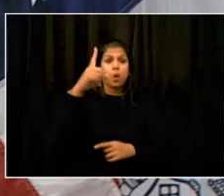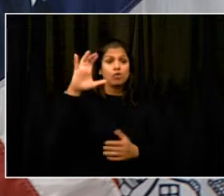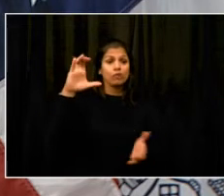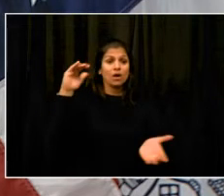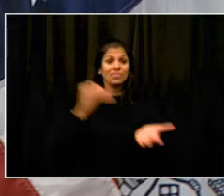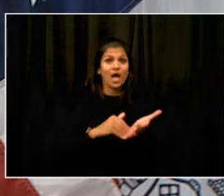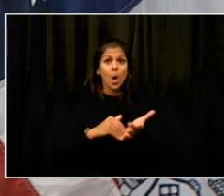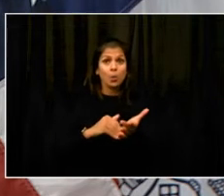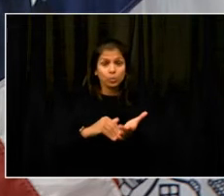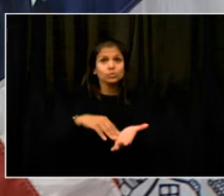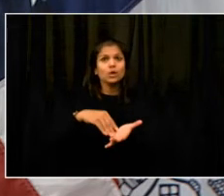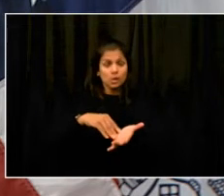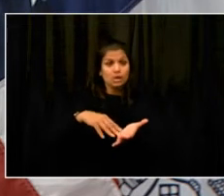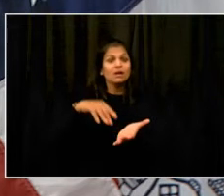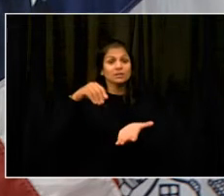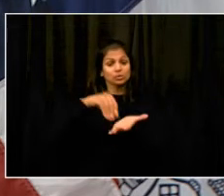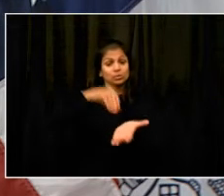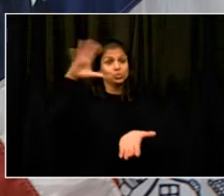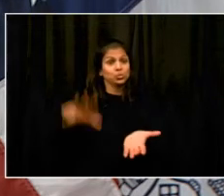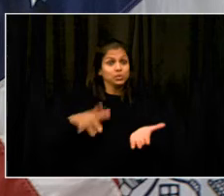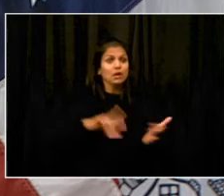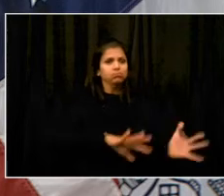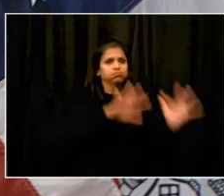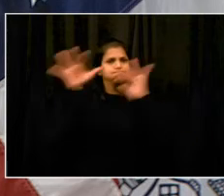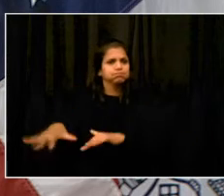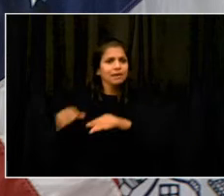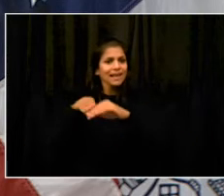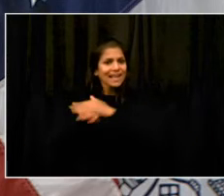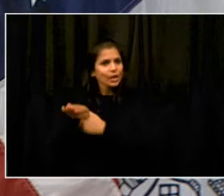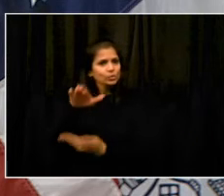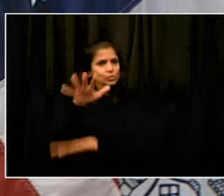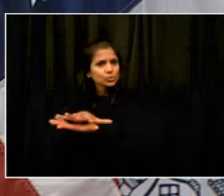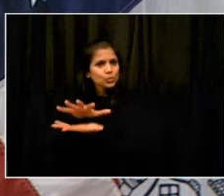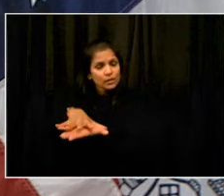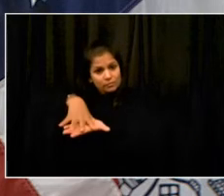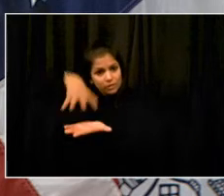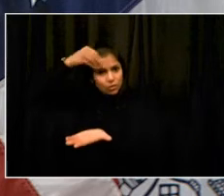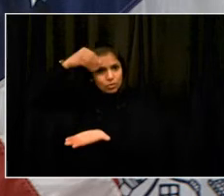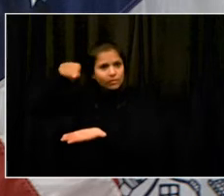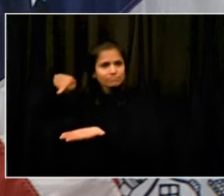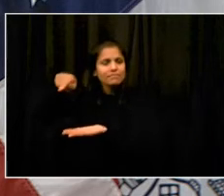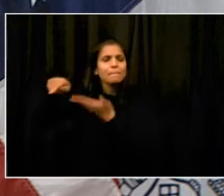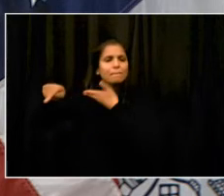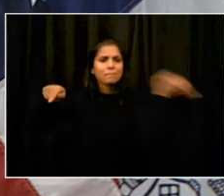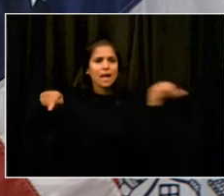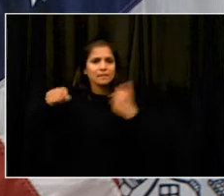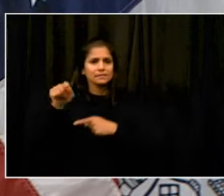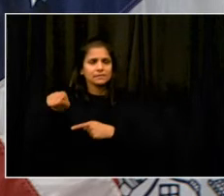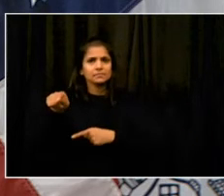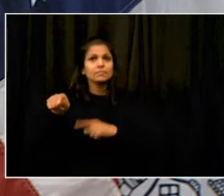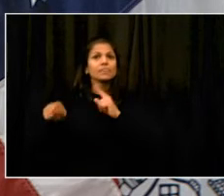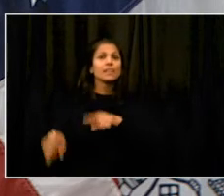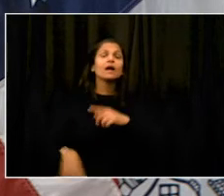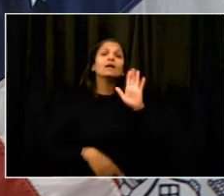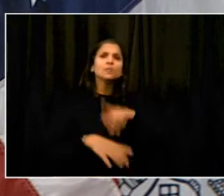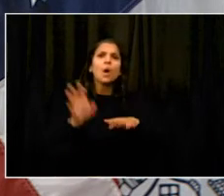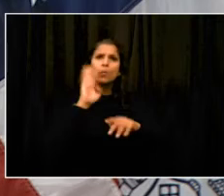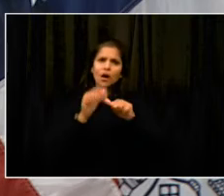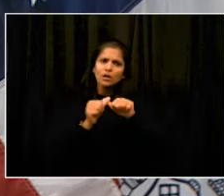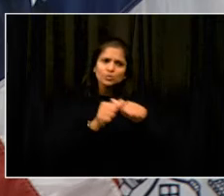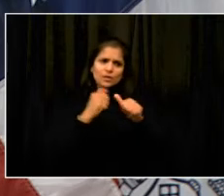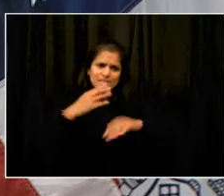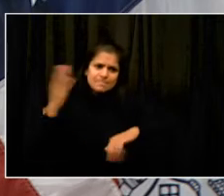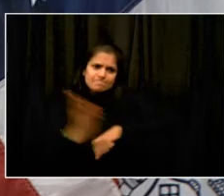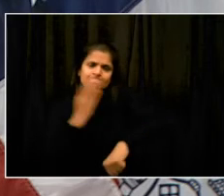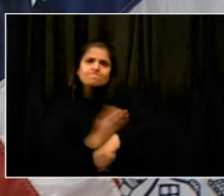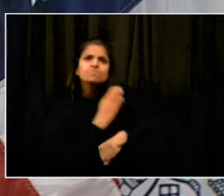pandemic conditions, we cannot do everything that we want to do. The goal here is to fight back this second wave, get